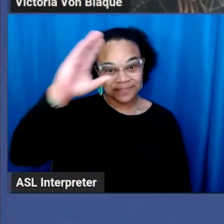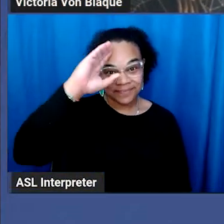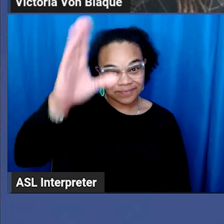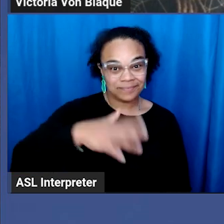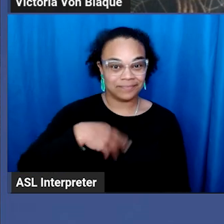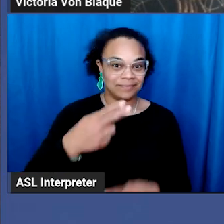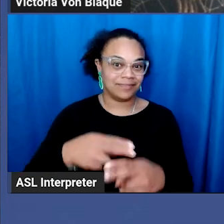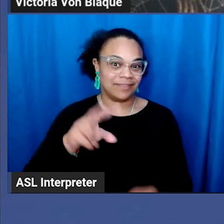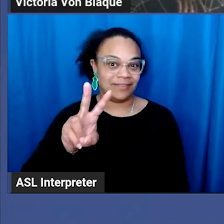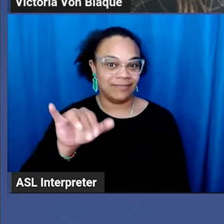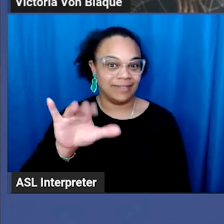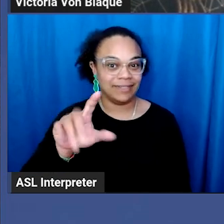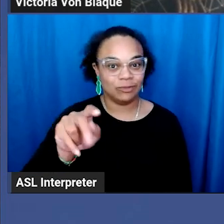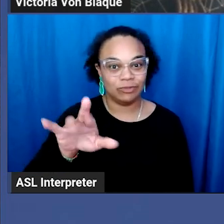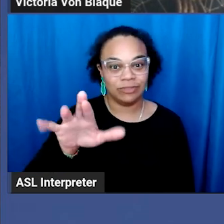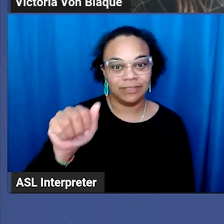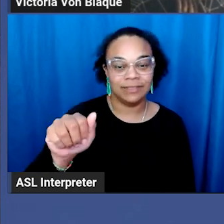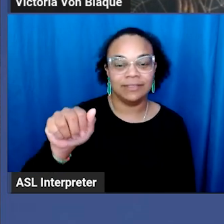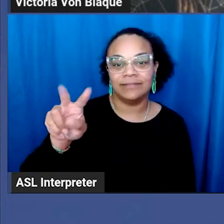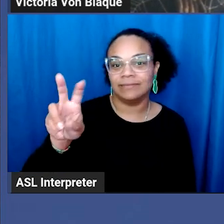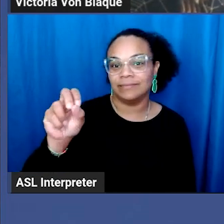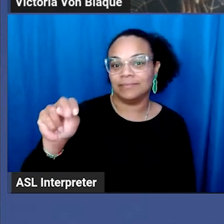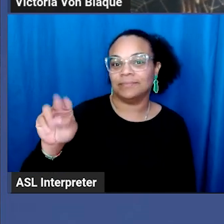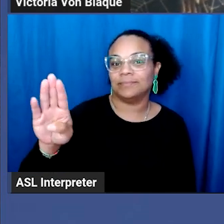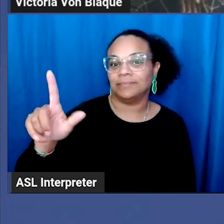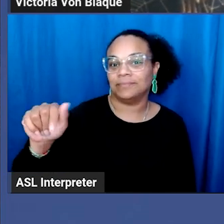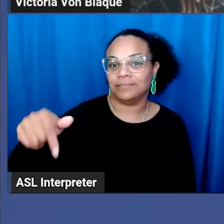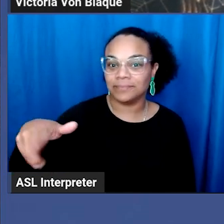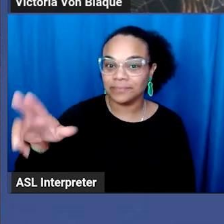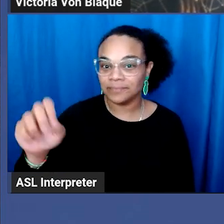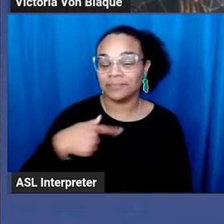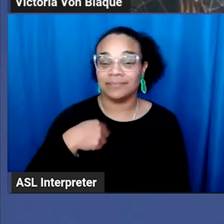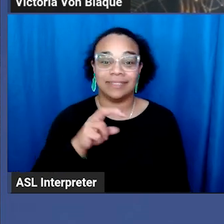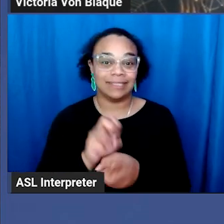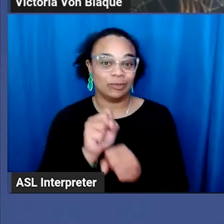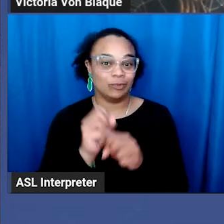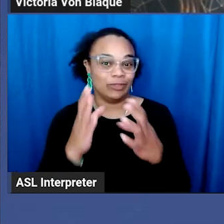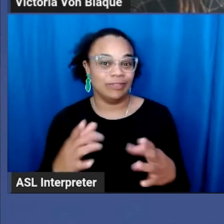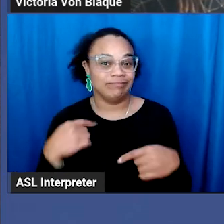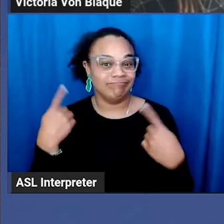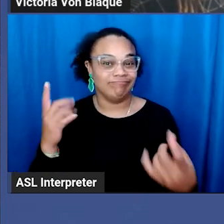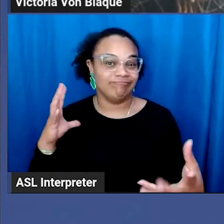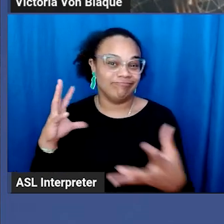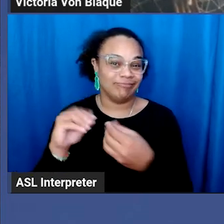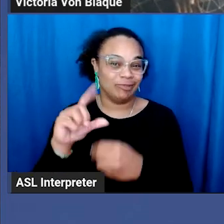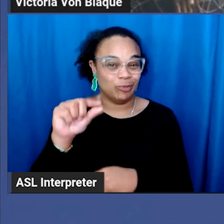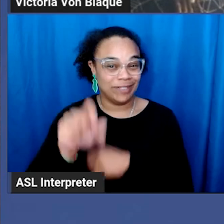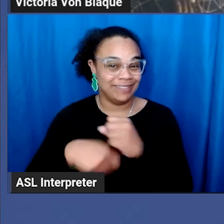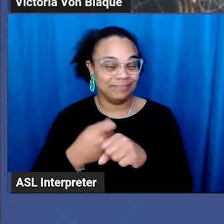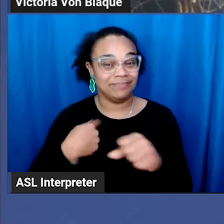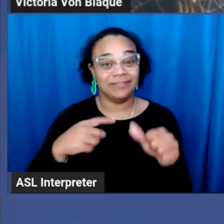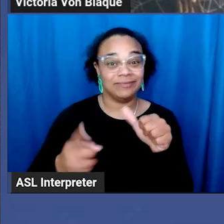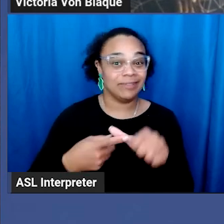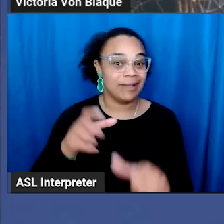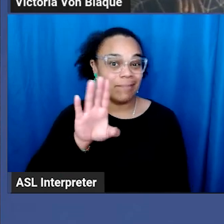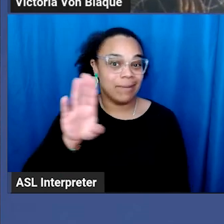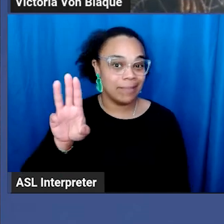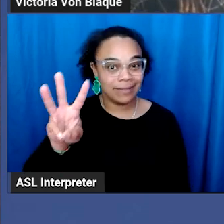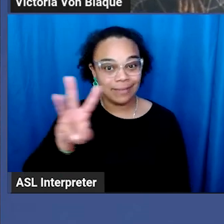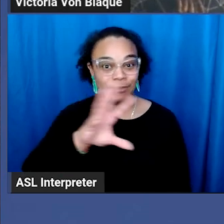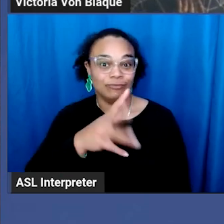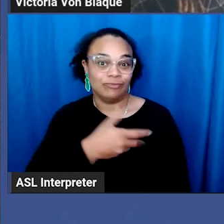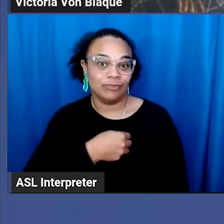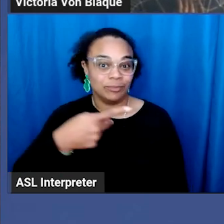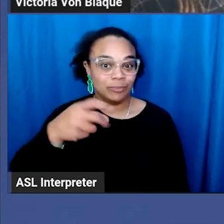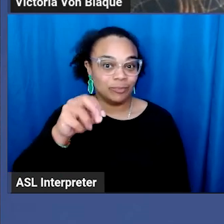Hello, my name is Victoria Von Black. I have been a sex worker for 20 years. I am the first BBW trans porn star,